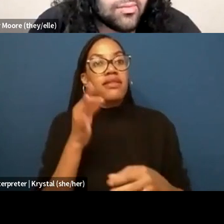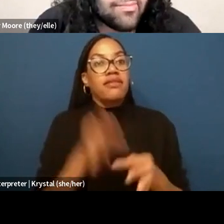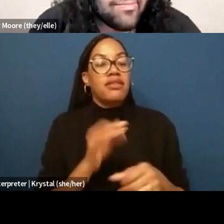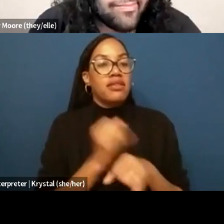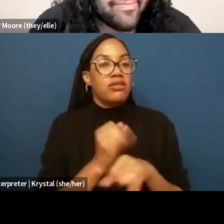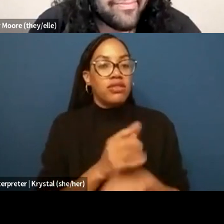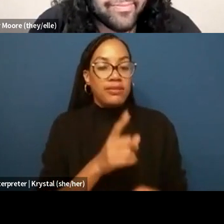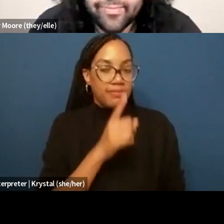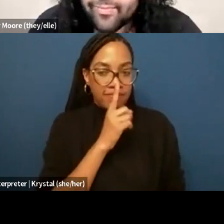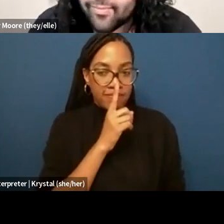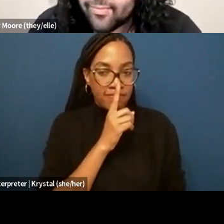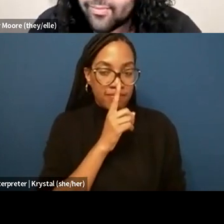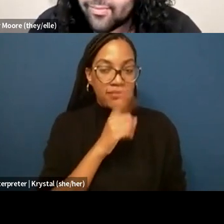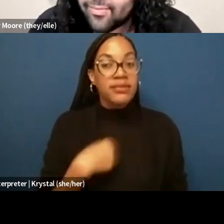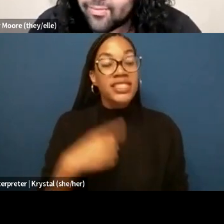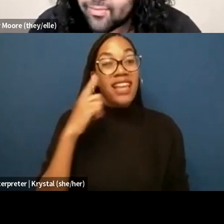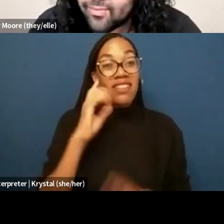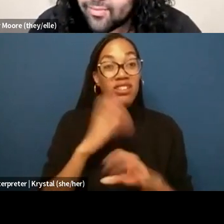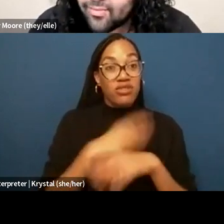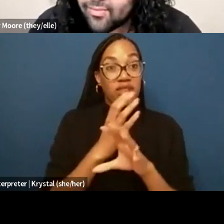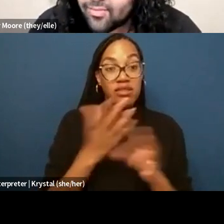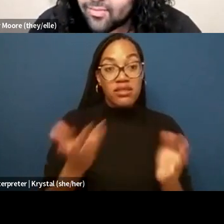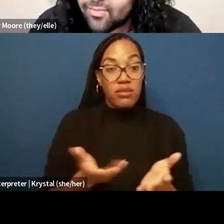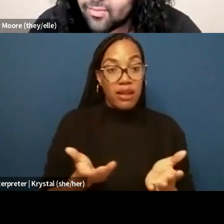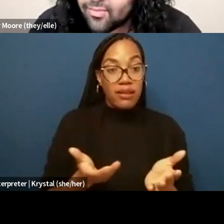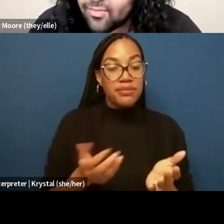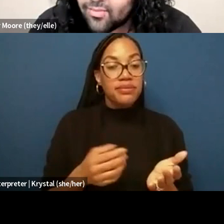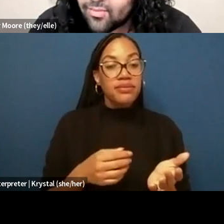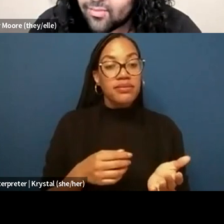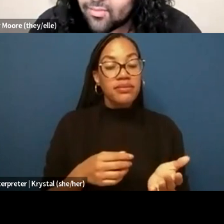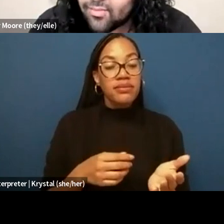institutions. Where I see is the crisis of faith in